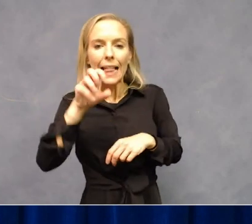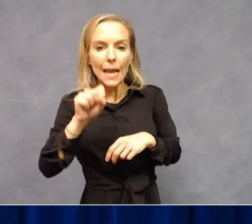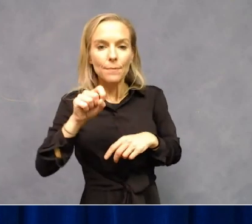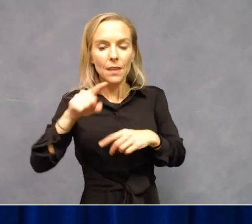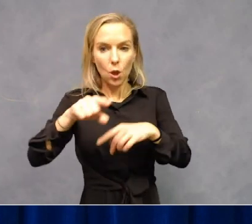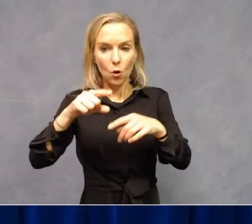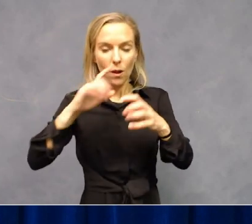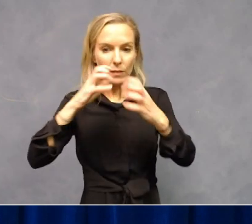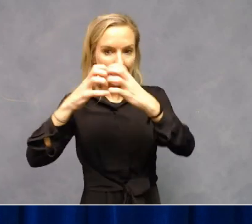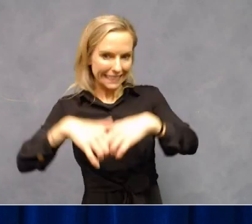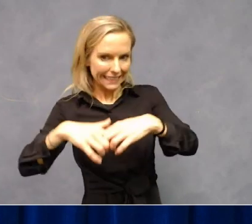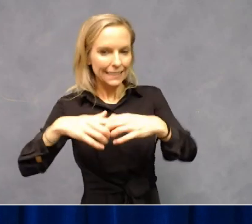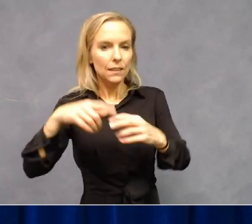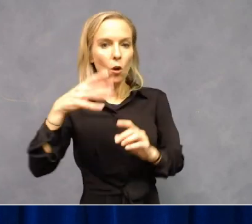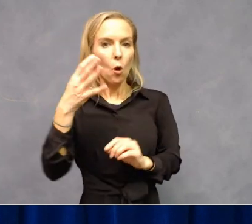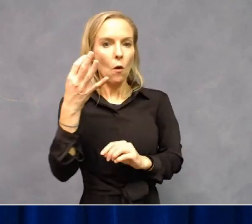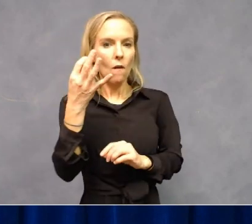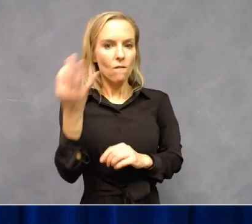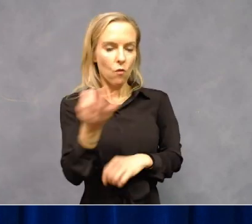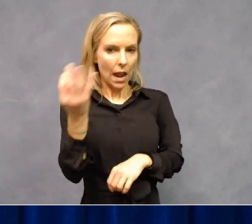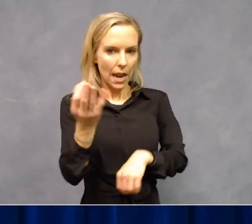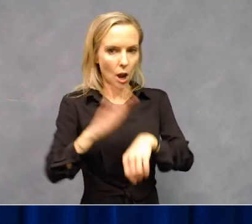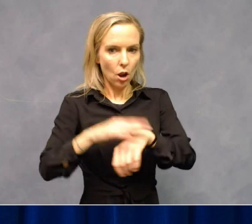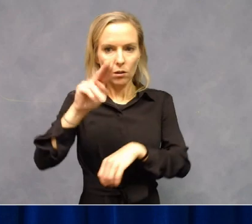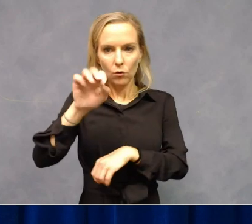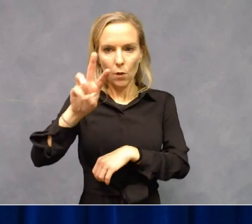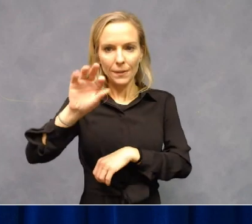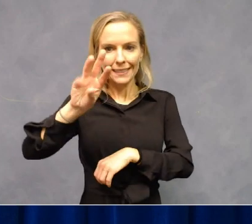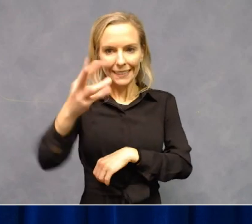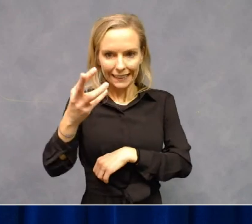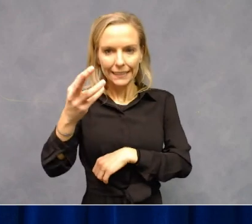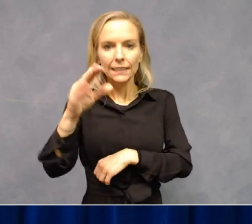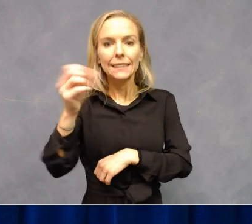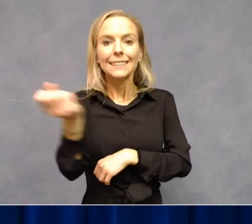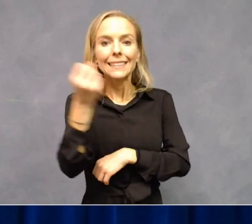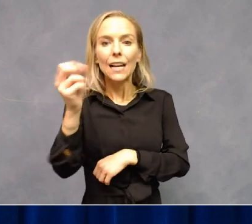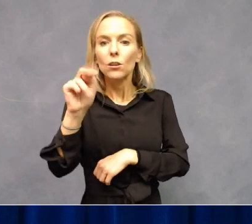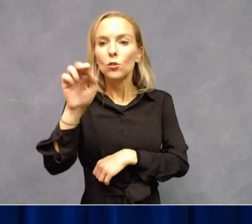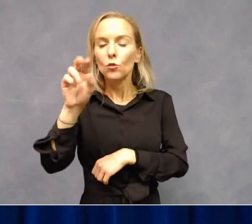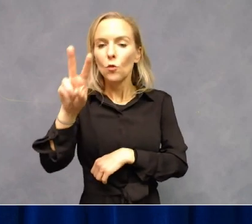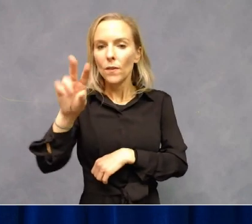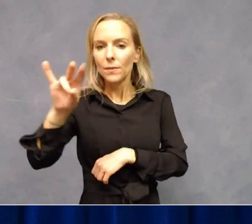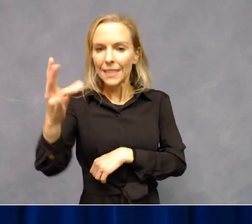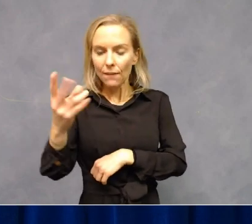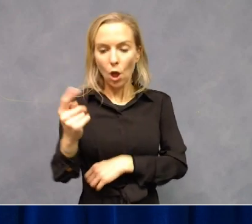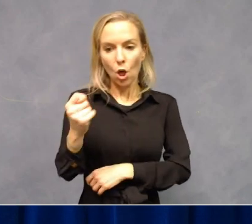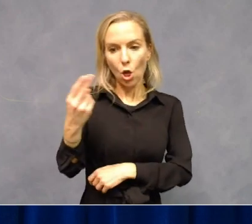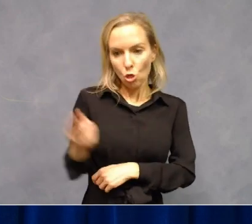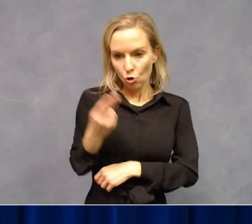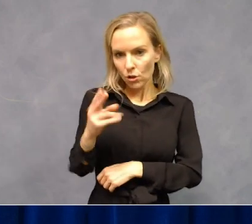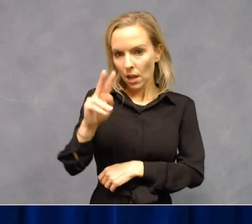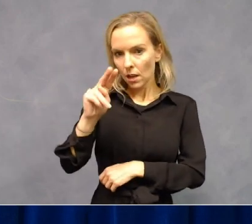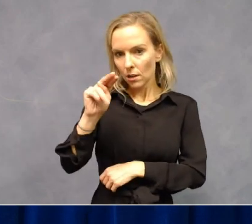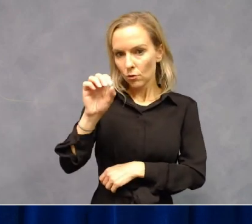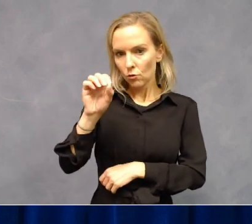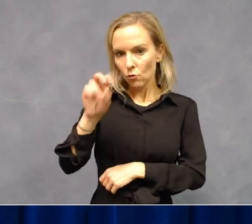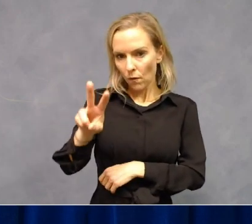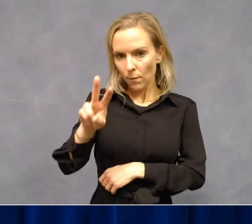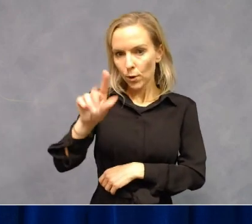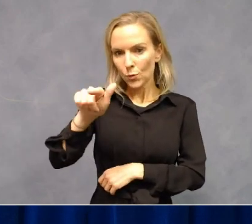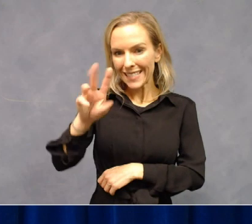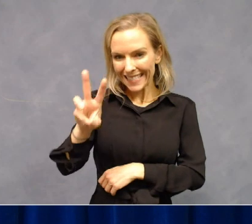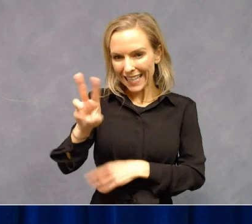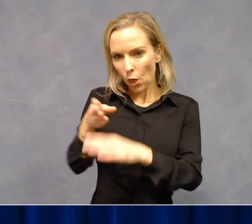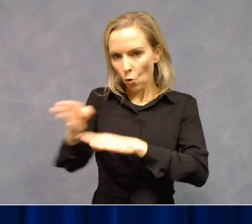all day Friday, November 6th and November 7th. All day Thursday, November 26th through that Saturday.